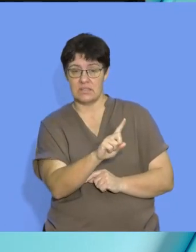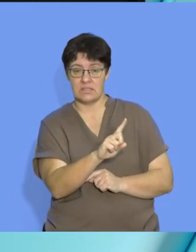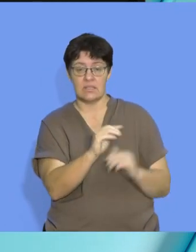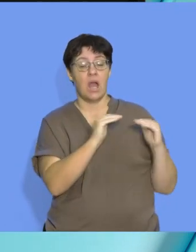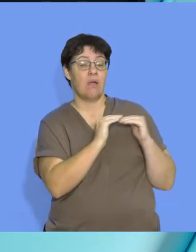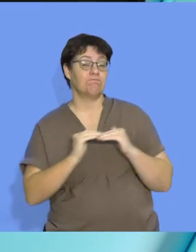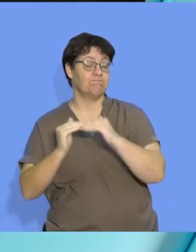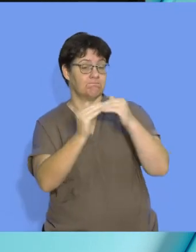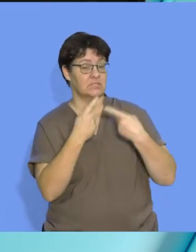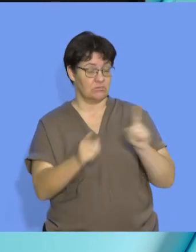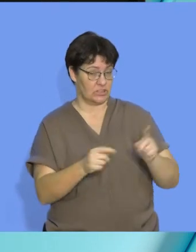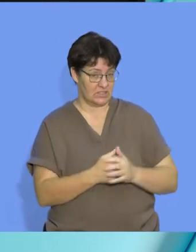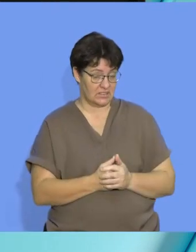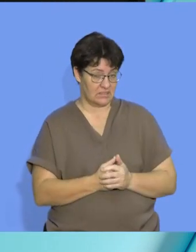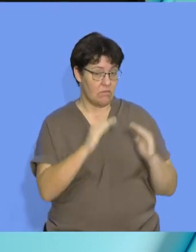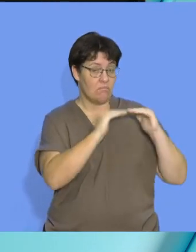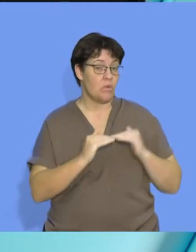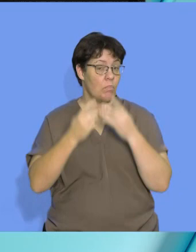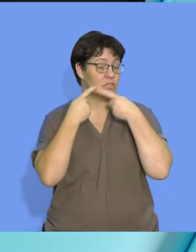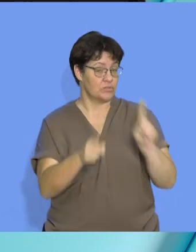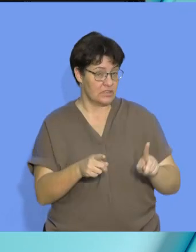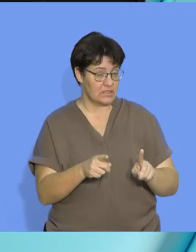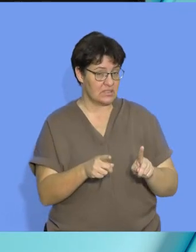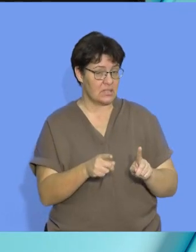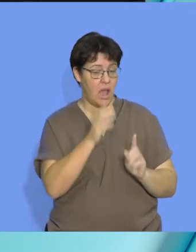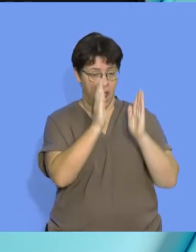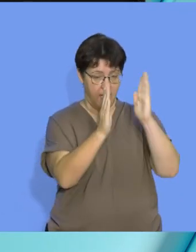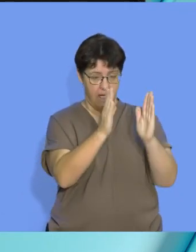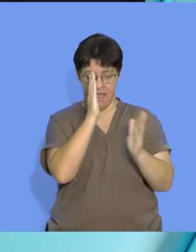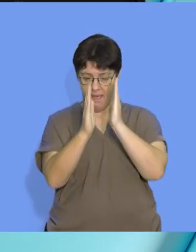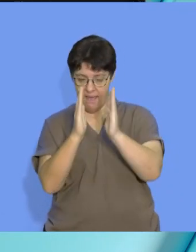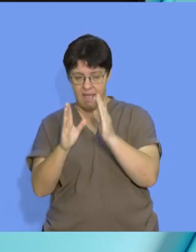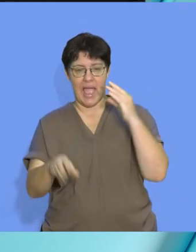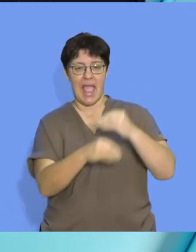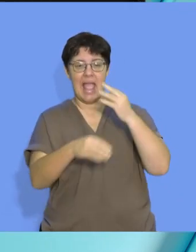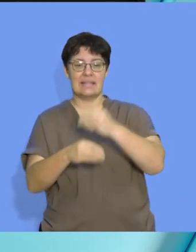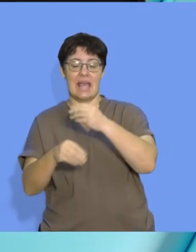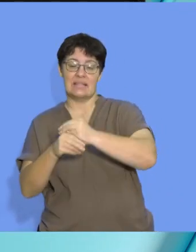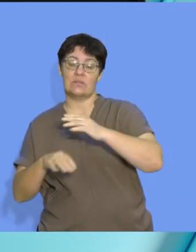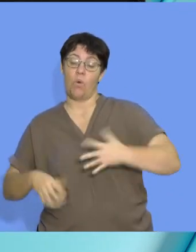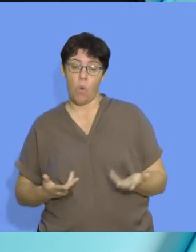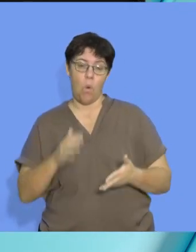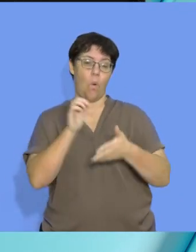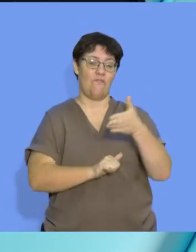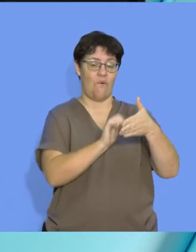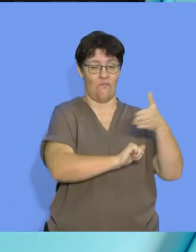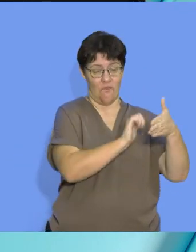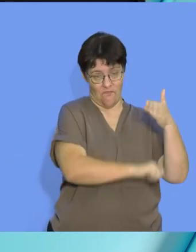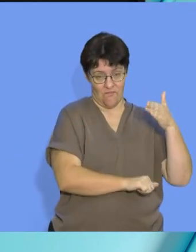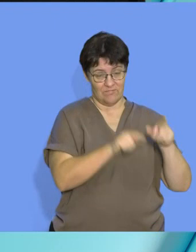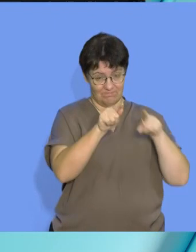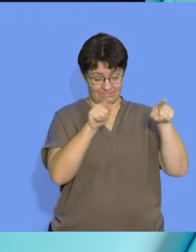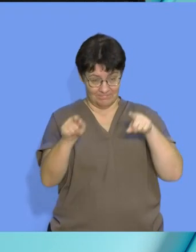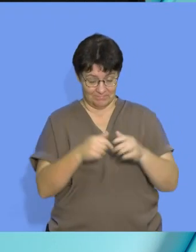common difference. And a common difference is a value that is continuously added or subtracted